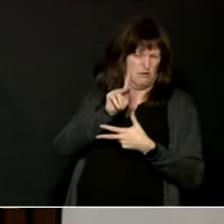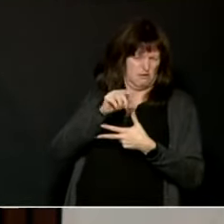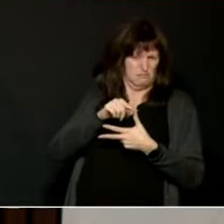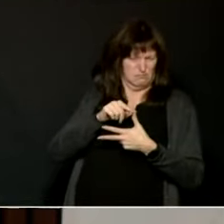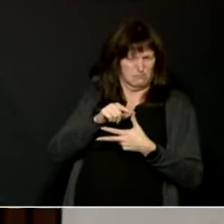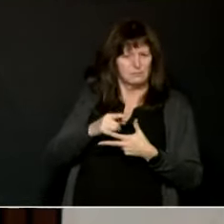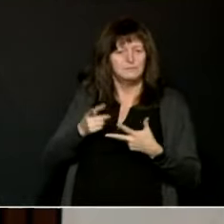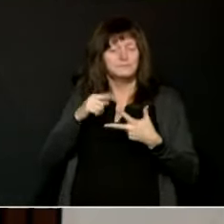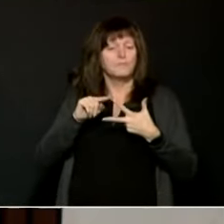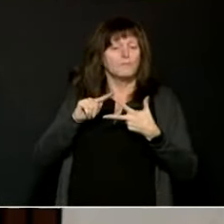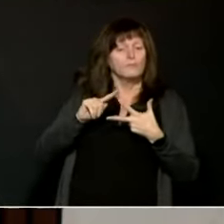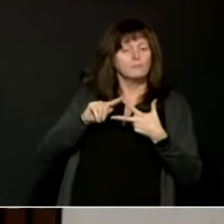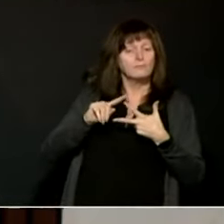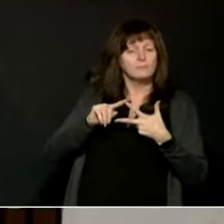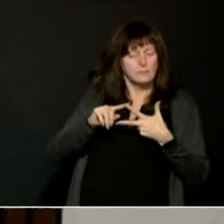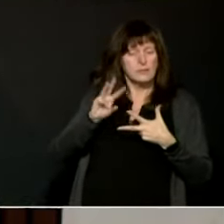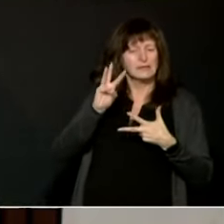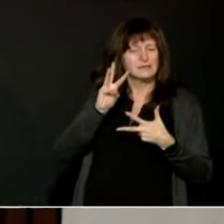63 are the